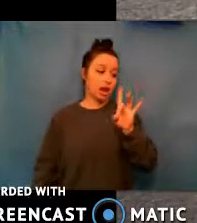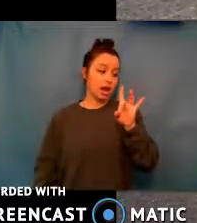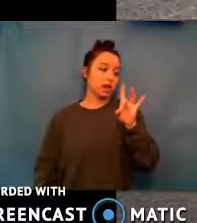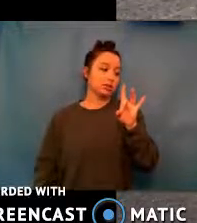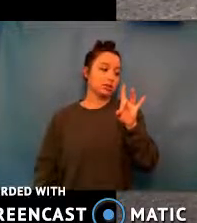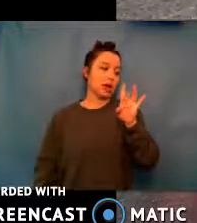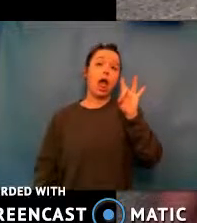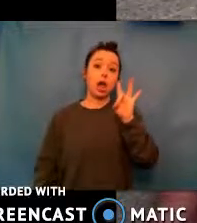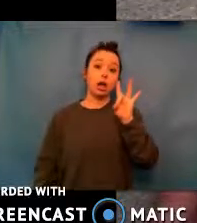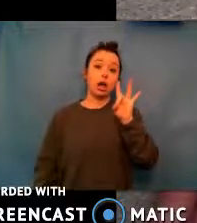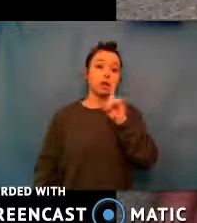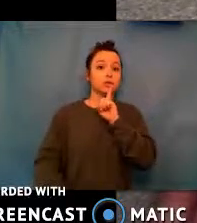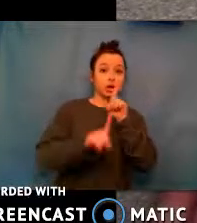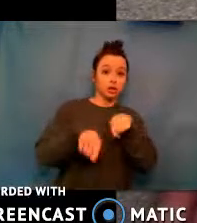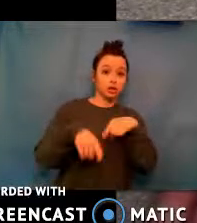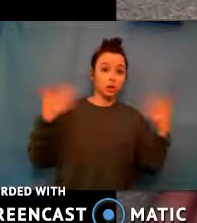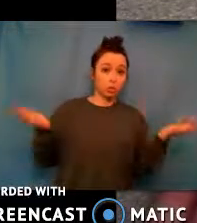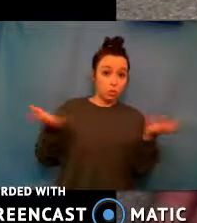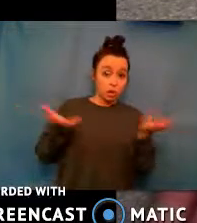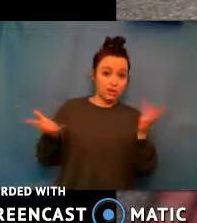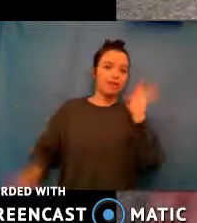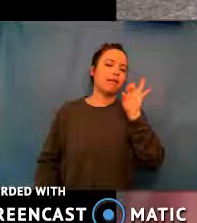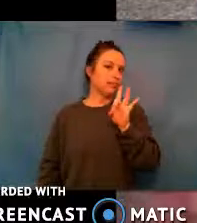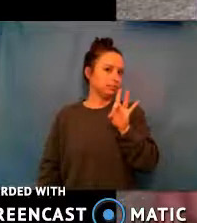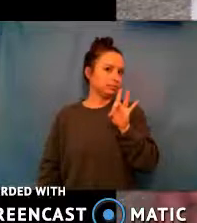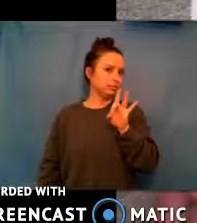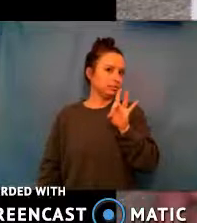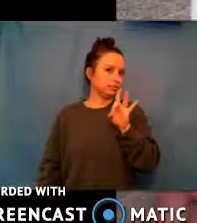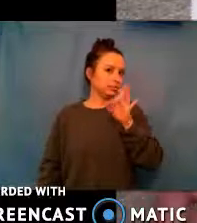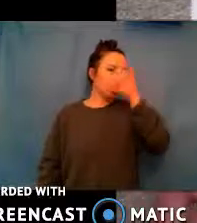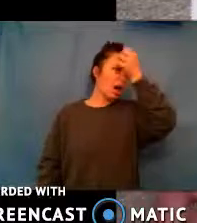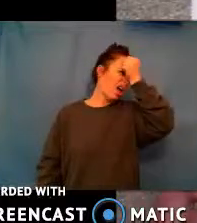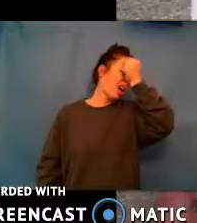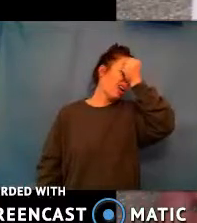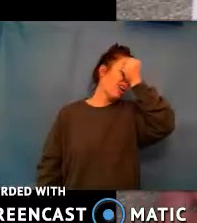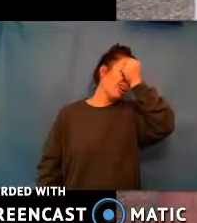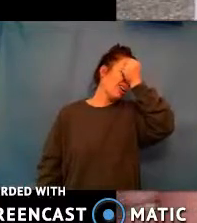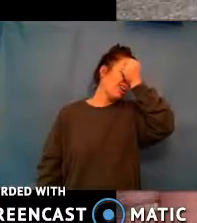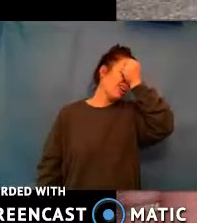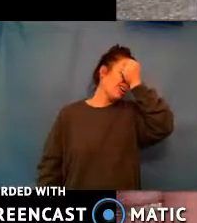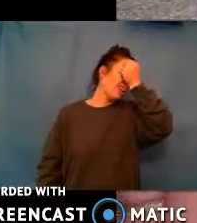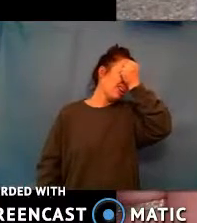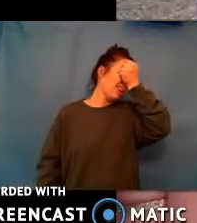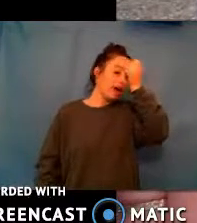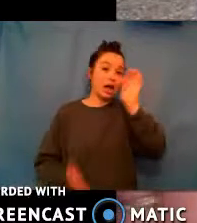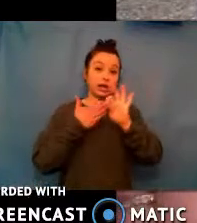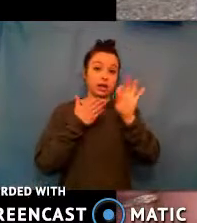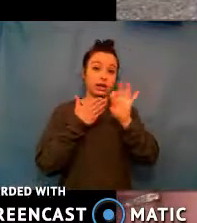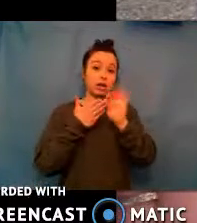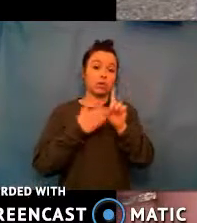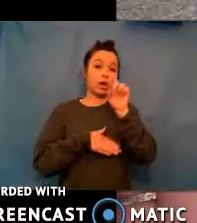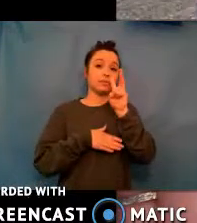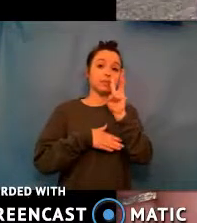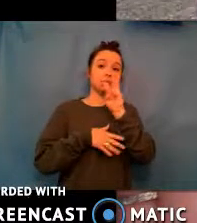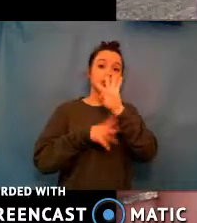7, 8. So what's my answer? 8. Could I hold 8 in my head and count 6 more to make sure I